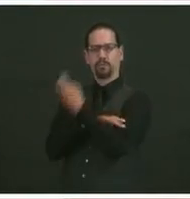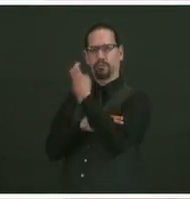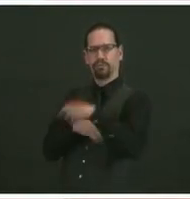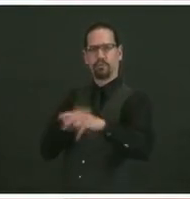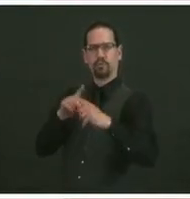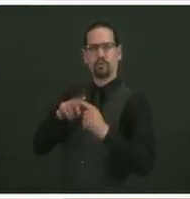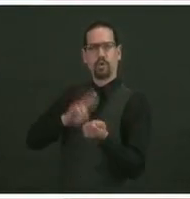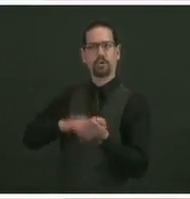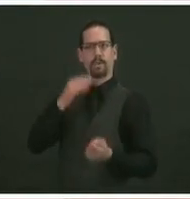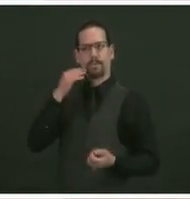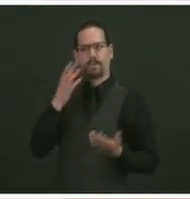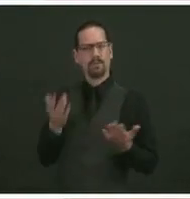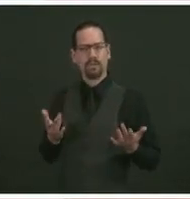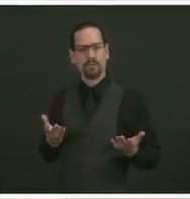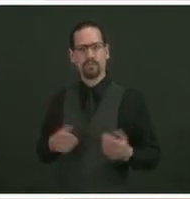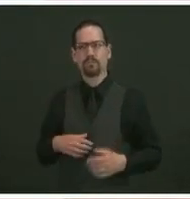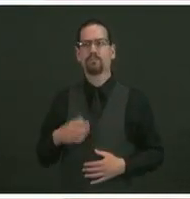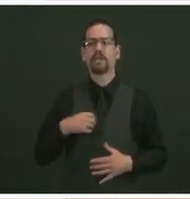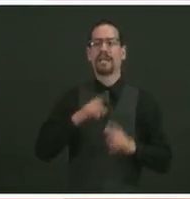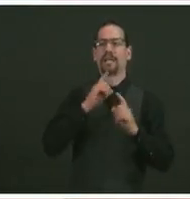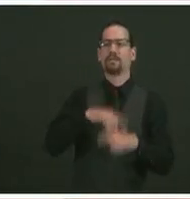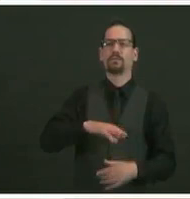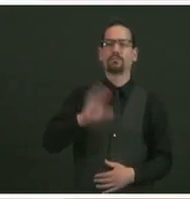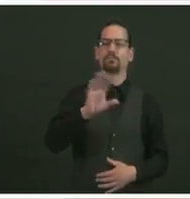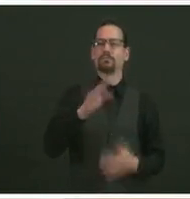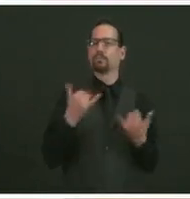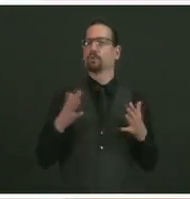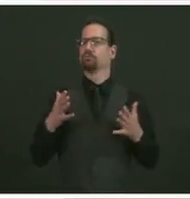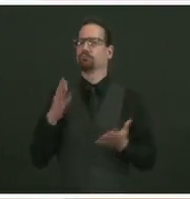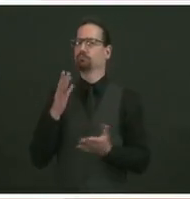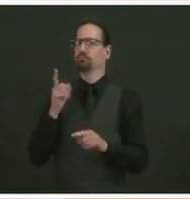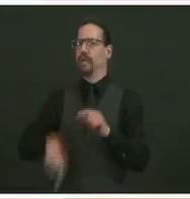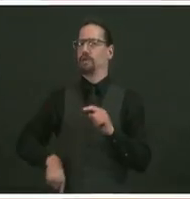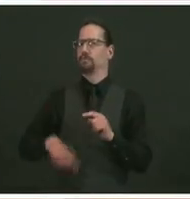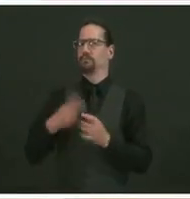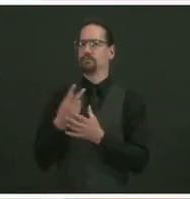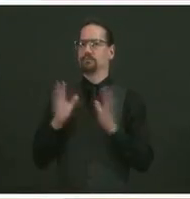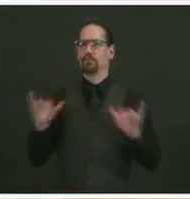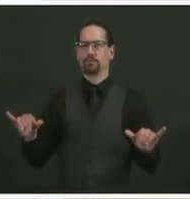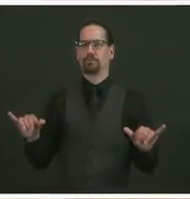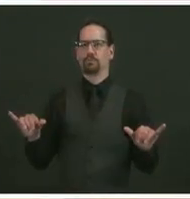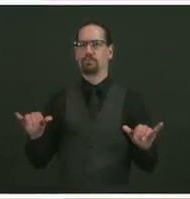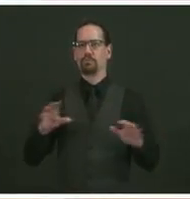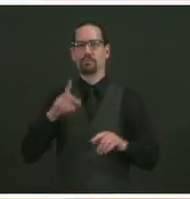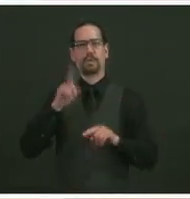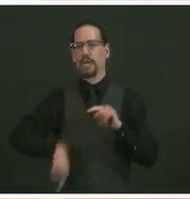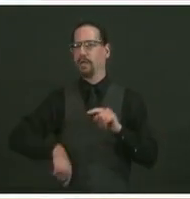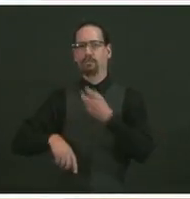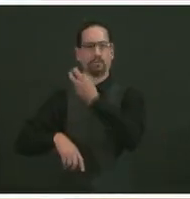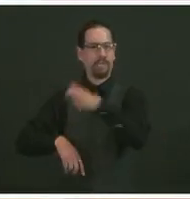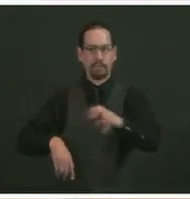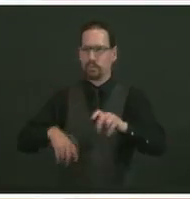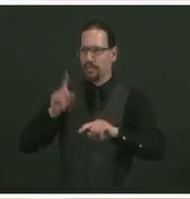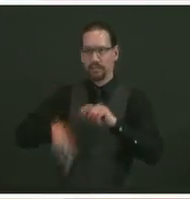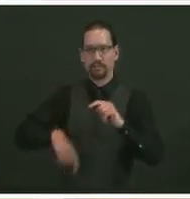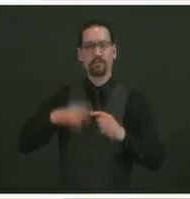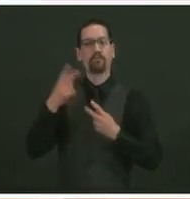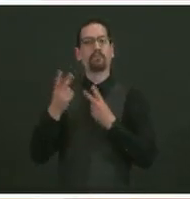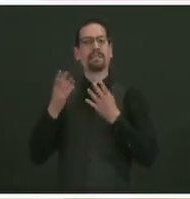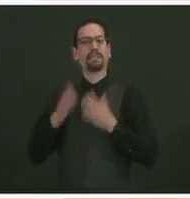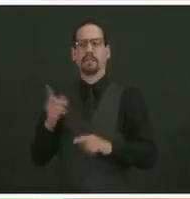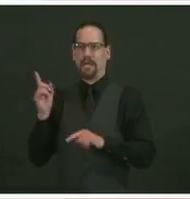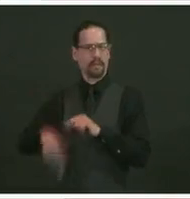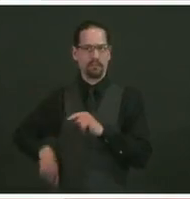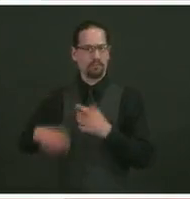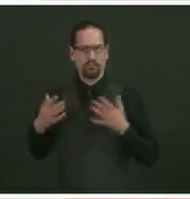stopped both. So what, you know, what I said was that like in the very early days, we did,